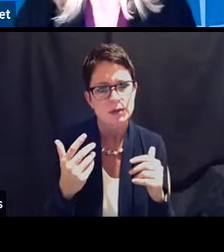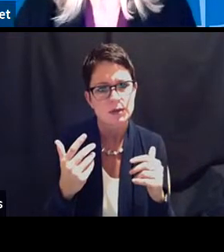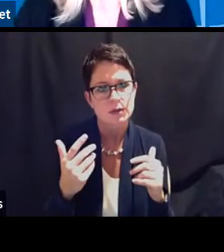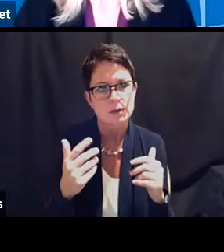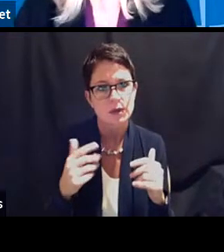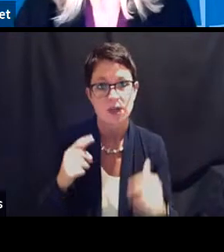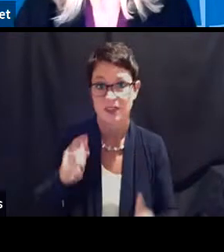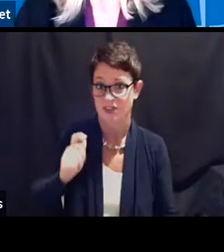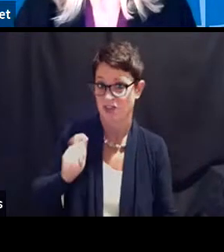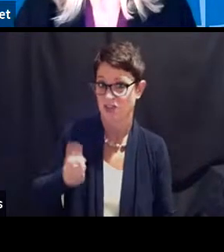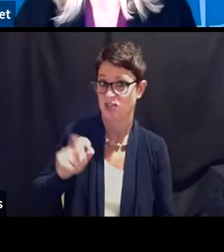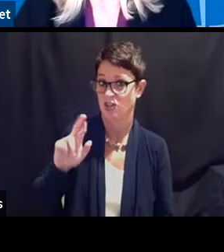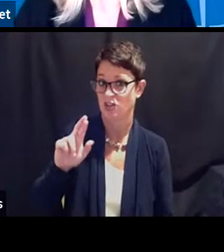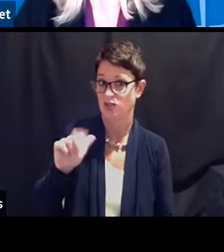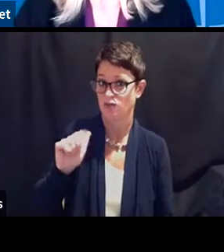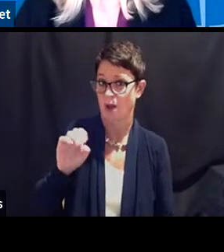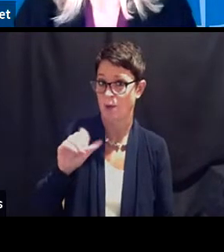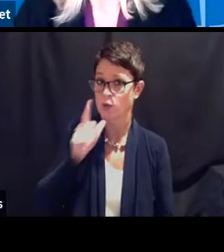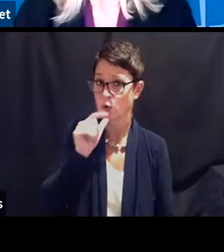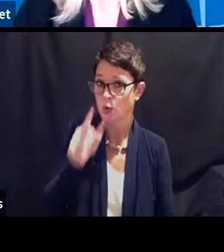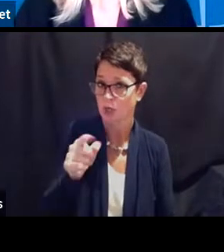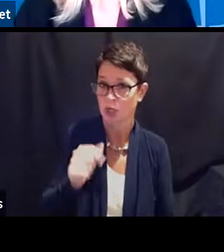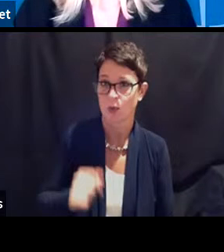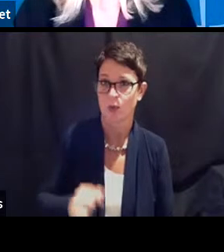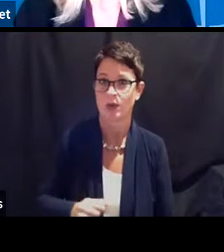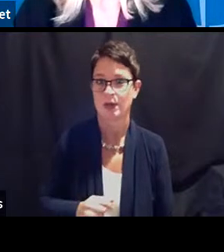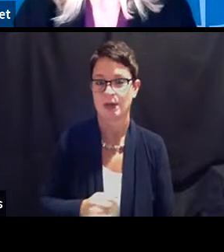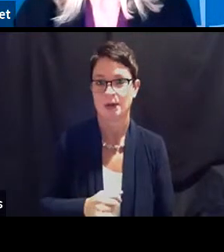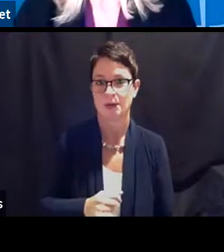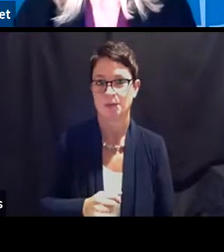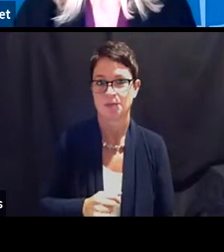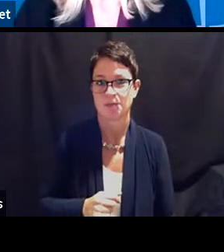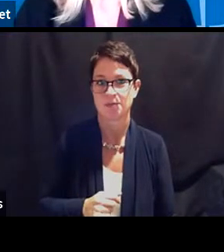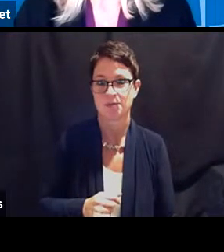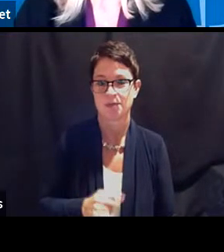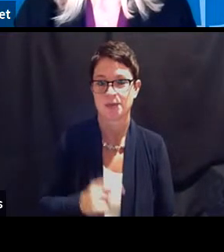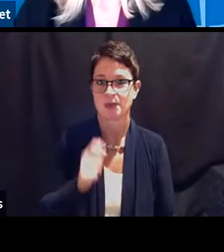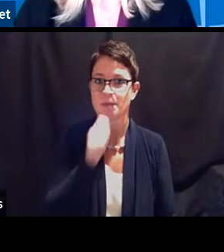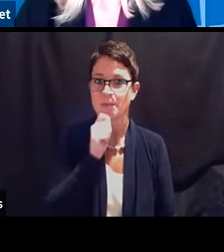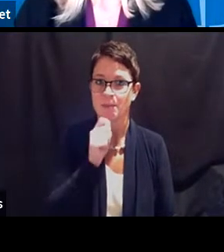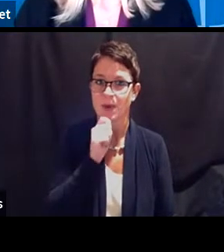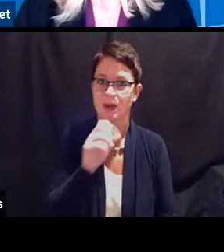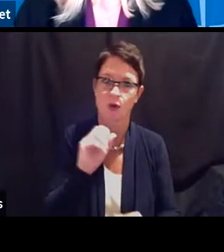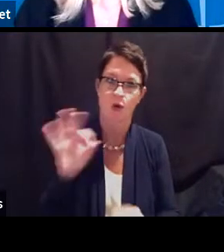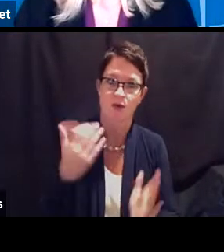This is Judge Ramos. Who are you? There goes that mic again.